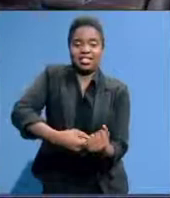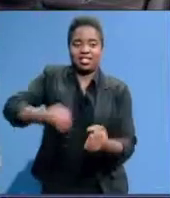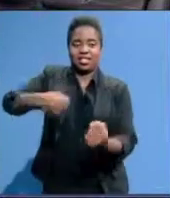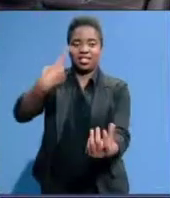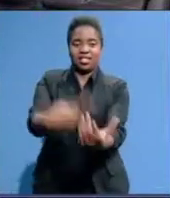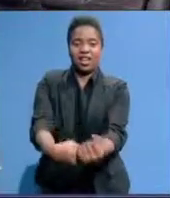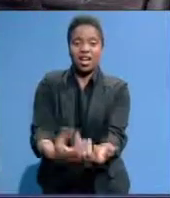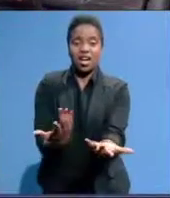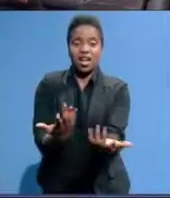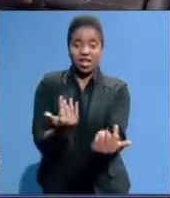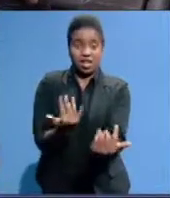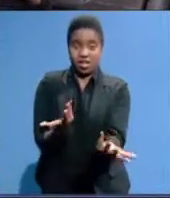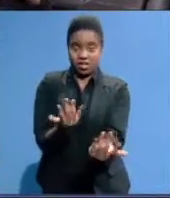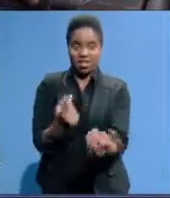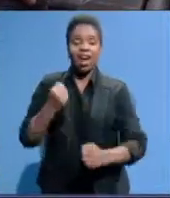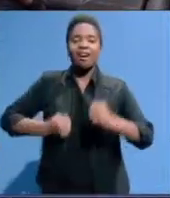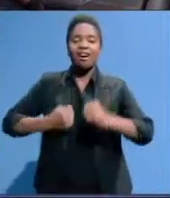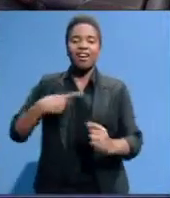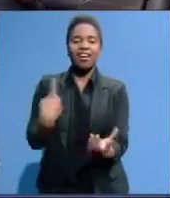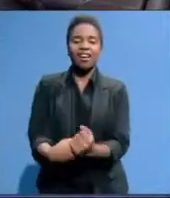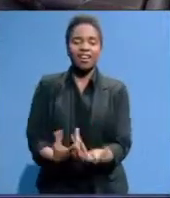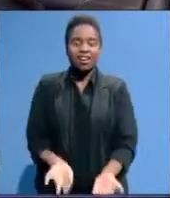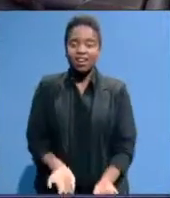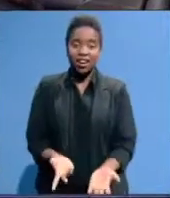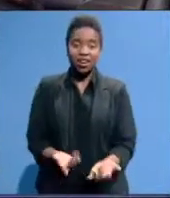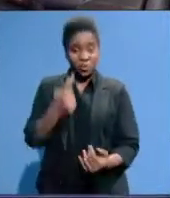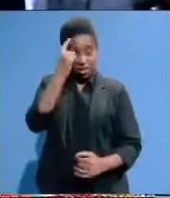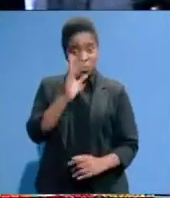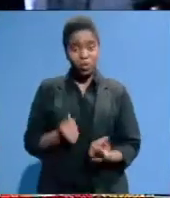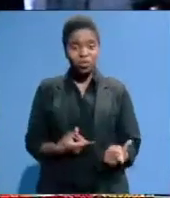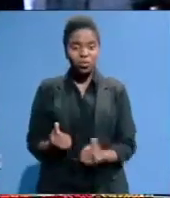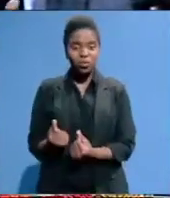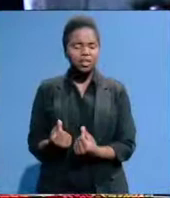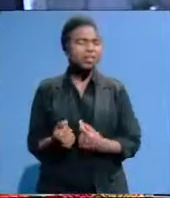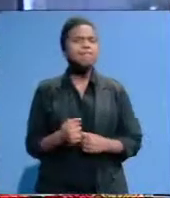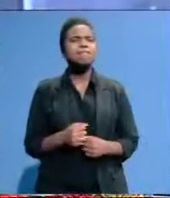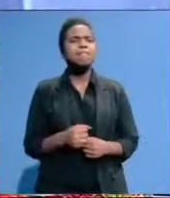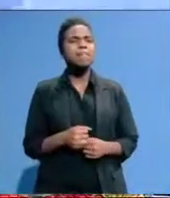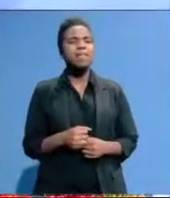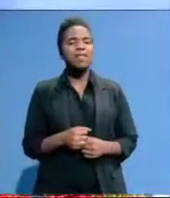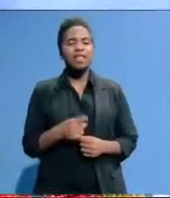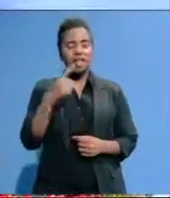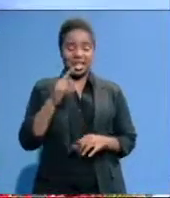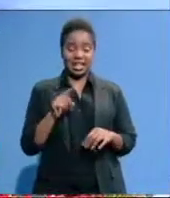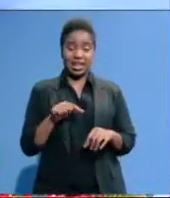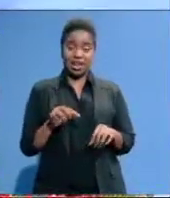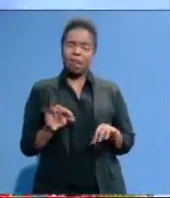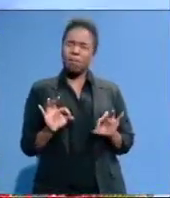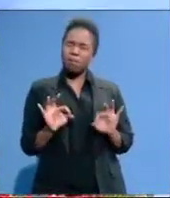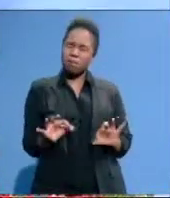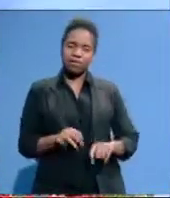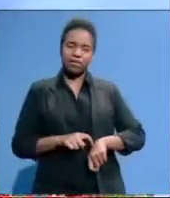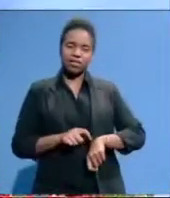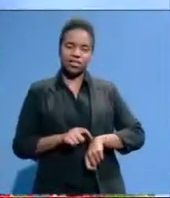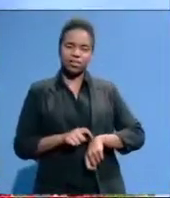there. Someone's going to reach out. So, yes, I think this is the perfect time for us to interrogate this freedom that we've had